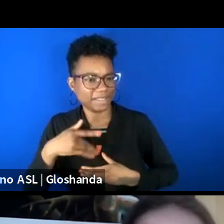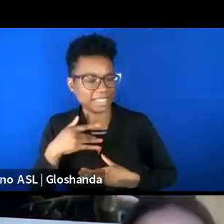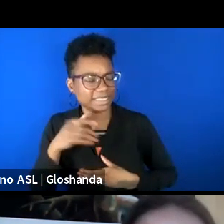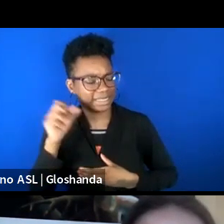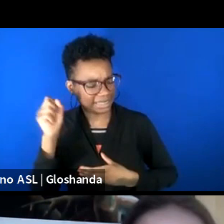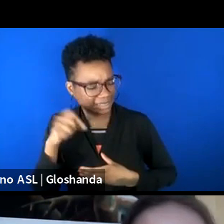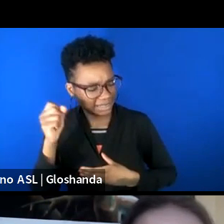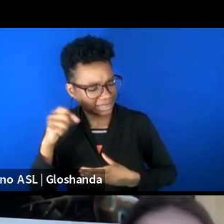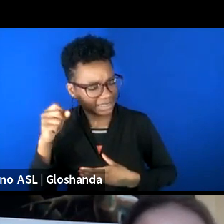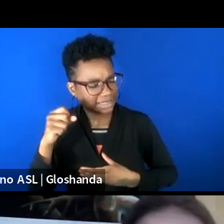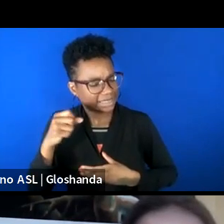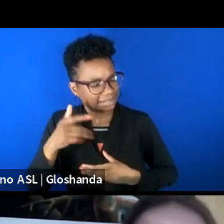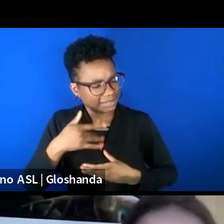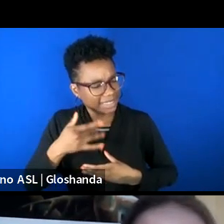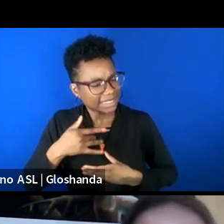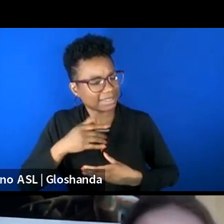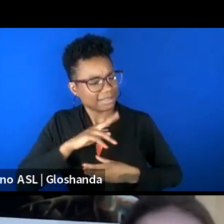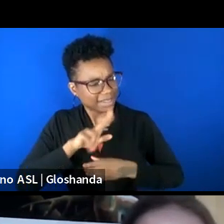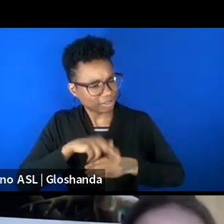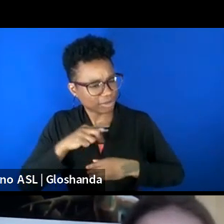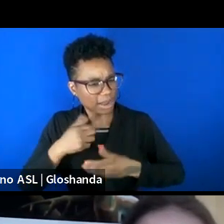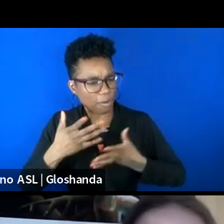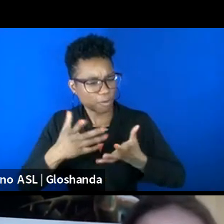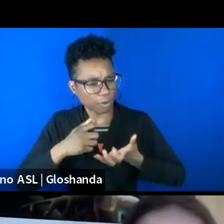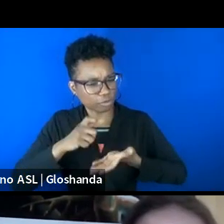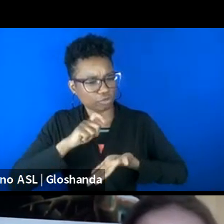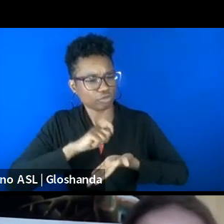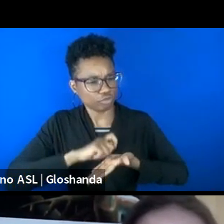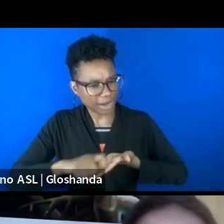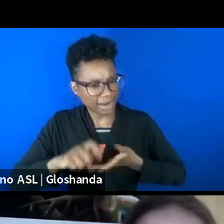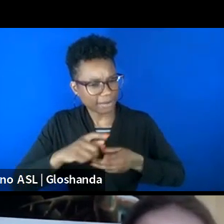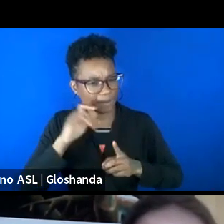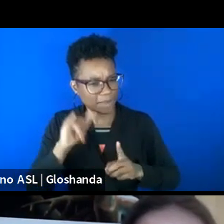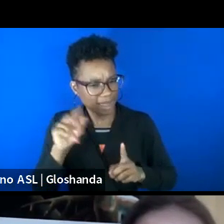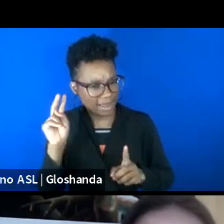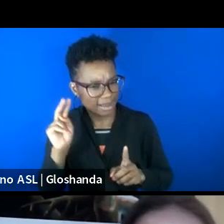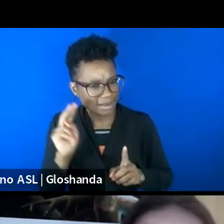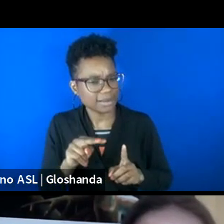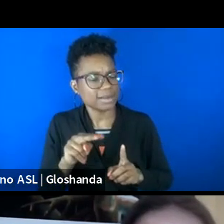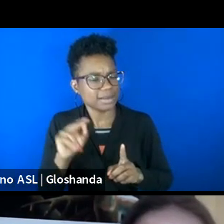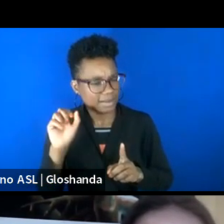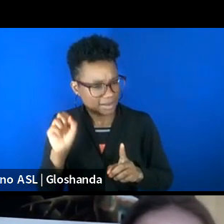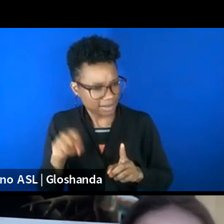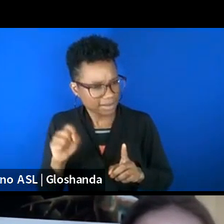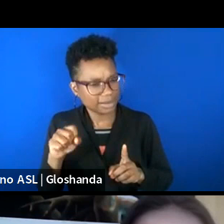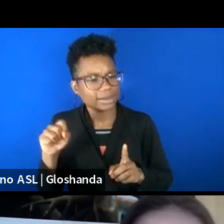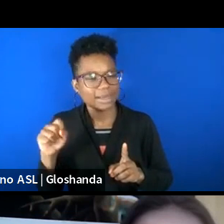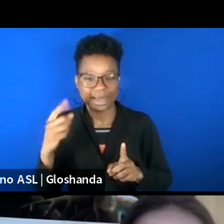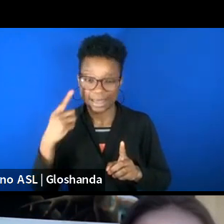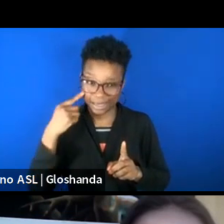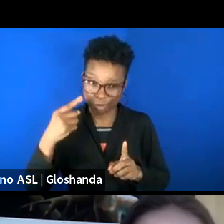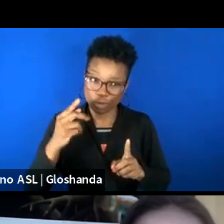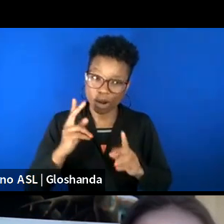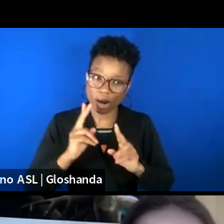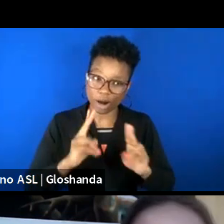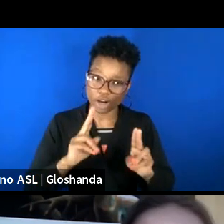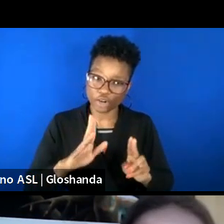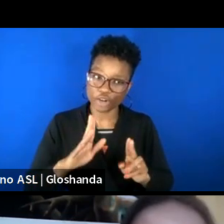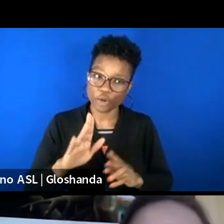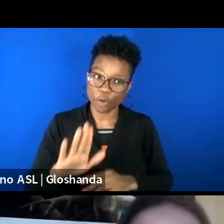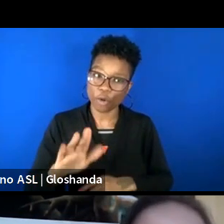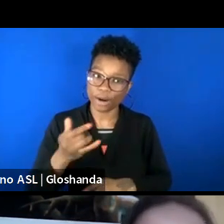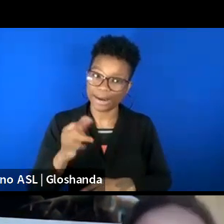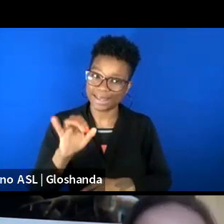an instinct to naturally write from that place, then I think you are honoring your gift by following that